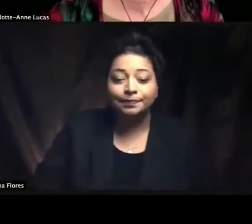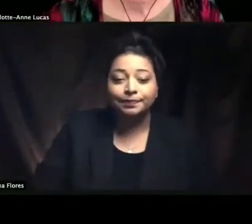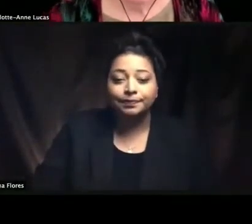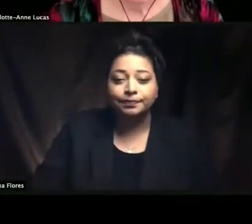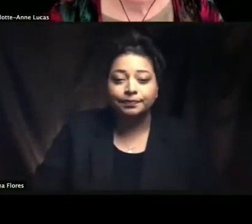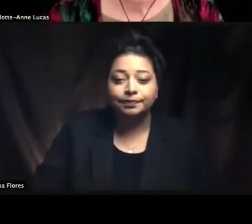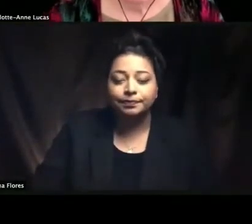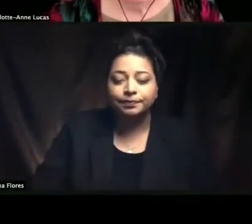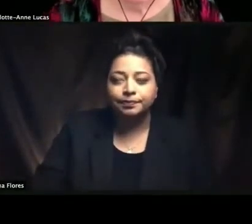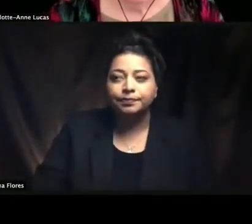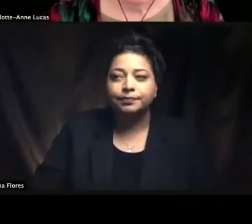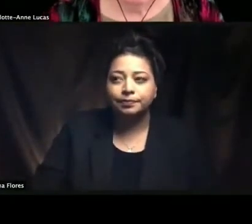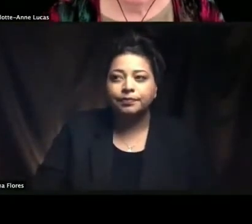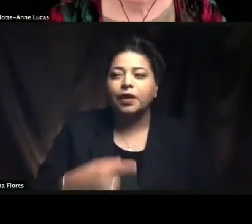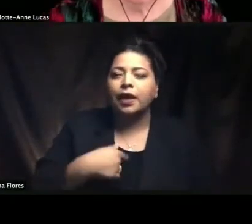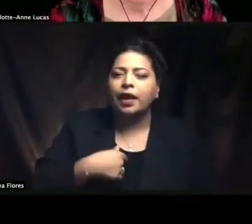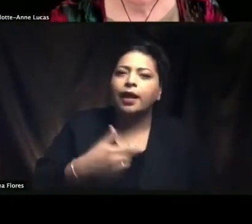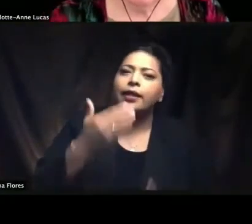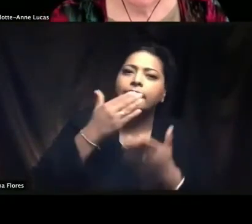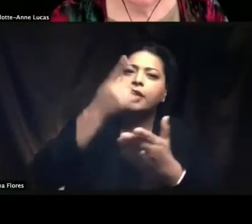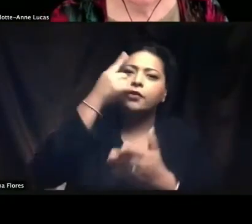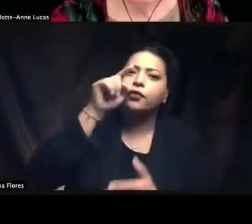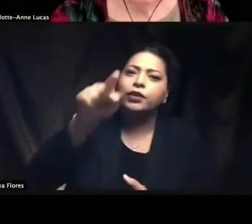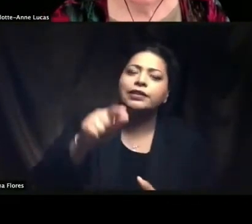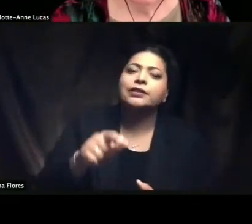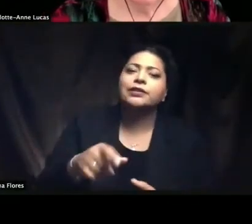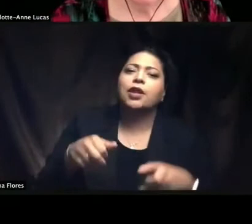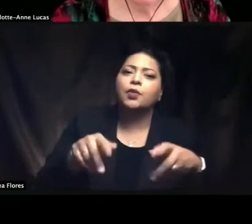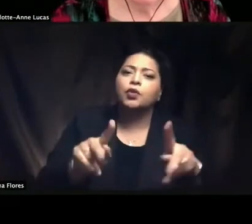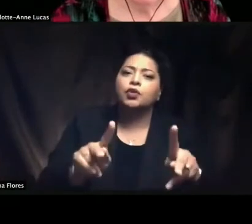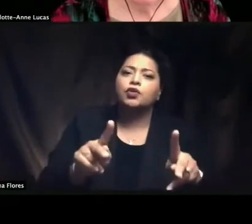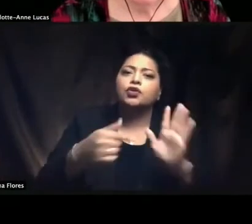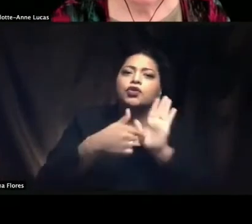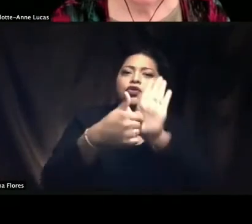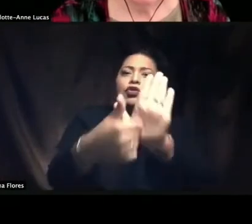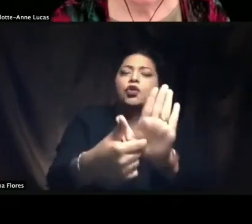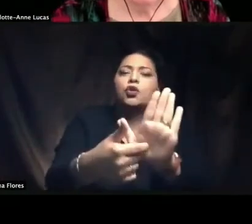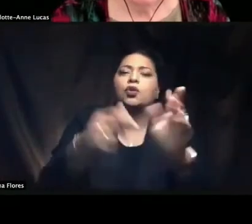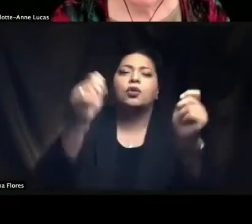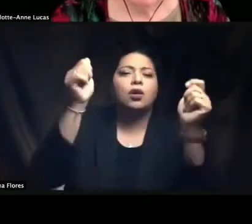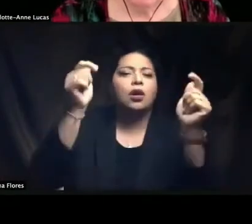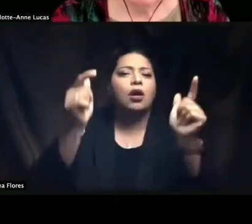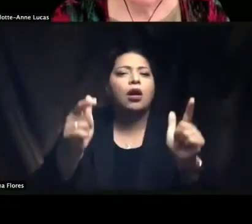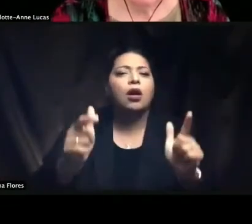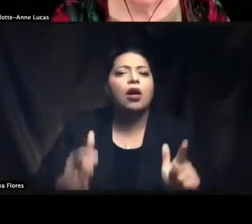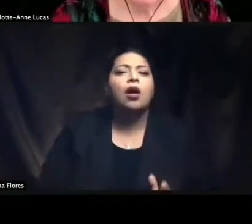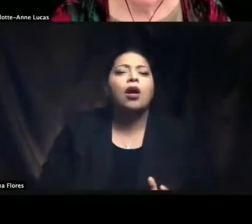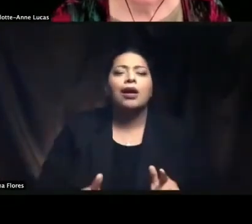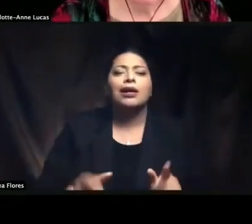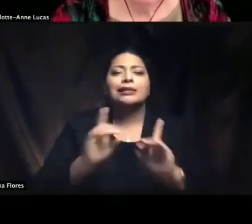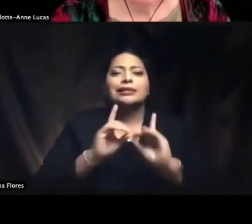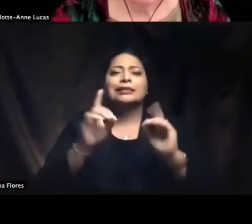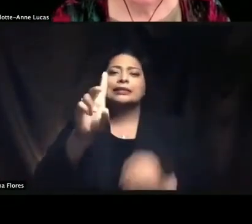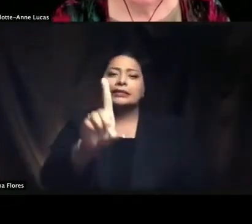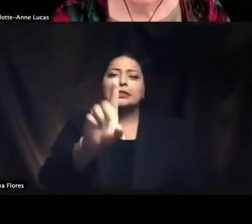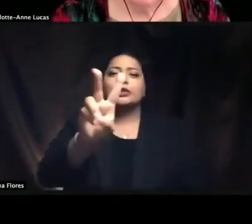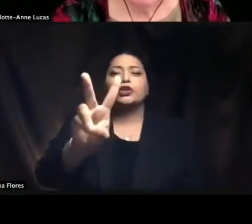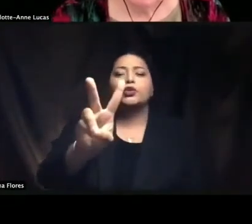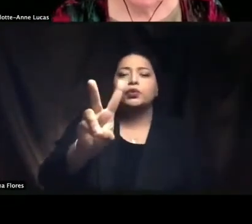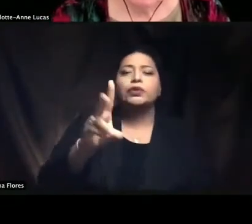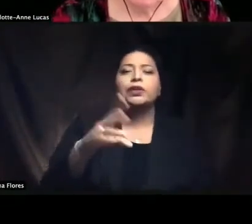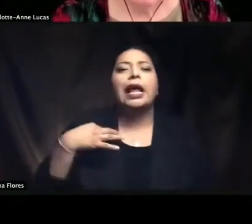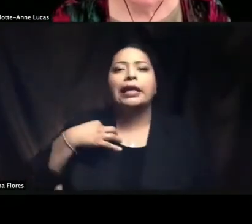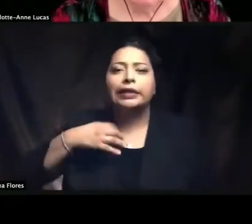thank NOWCast for this opportunity to showcase all of the District 2 candidates who are willing to, and prepared to come